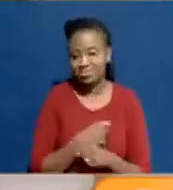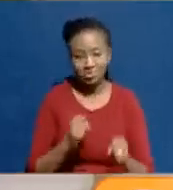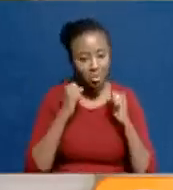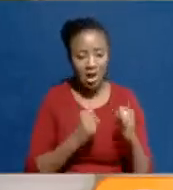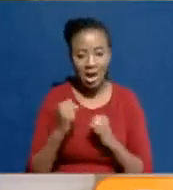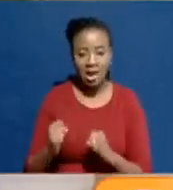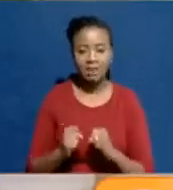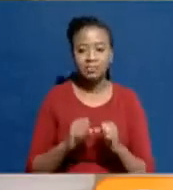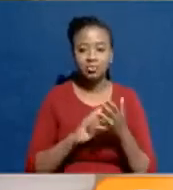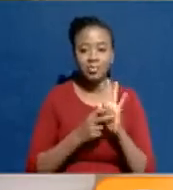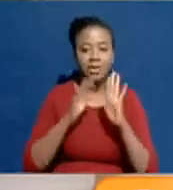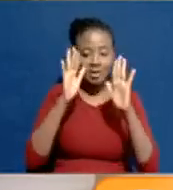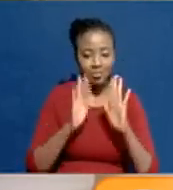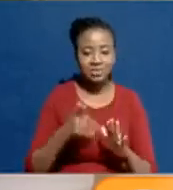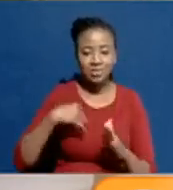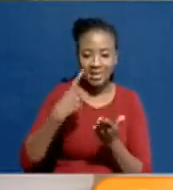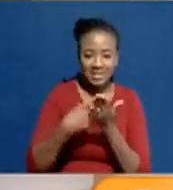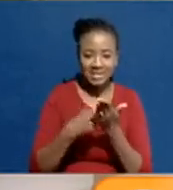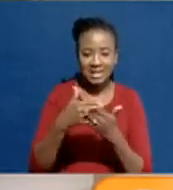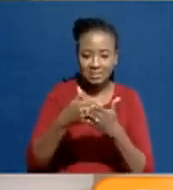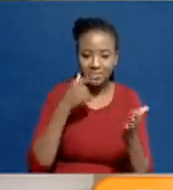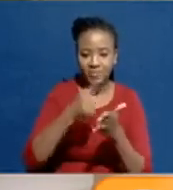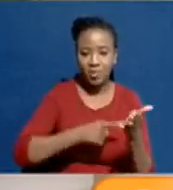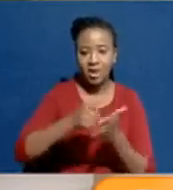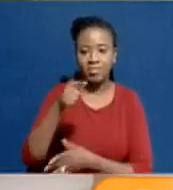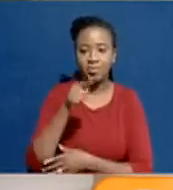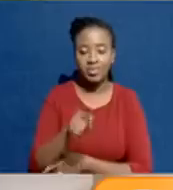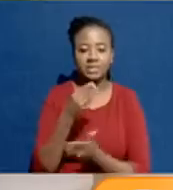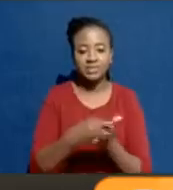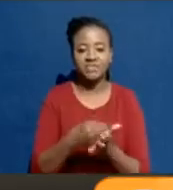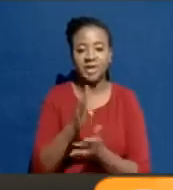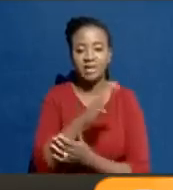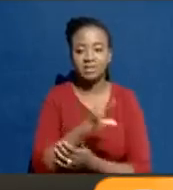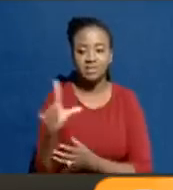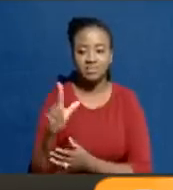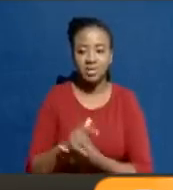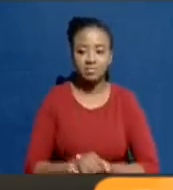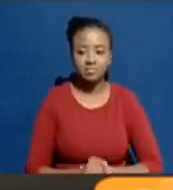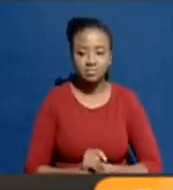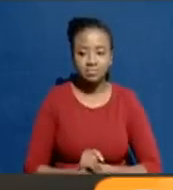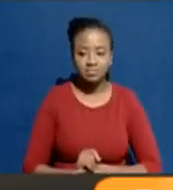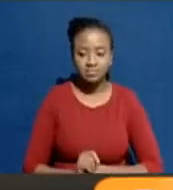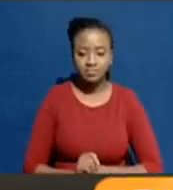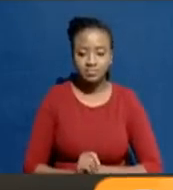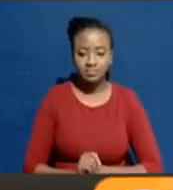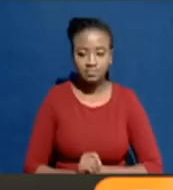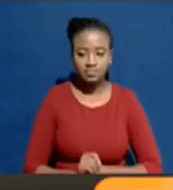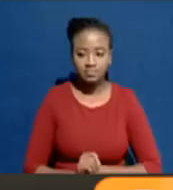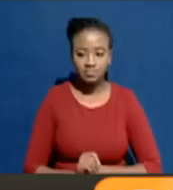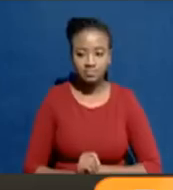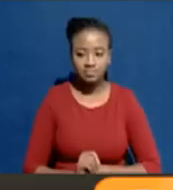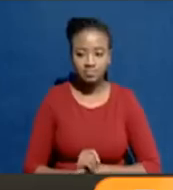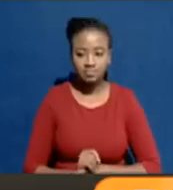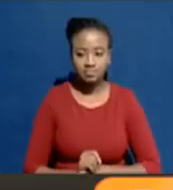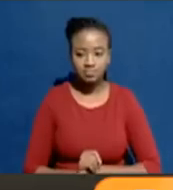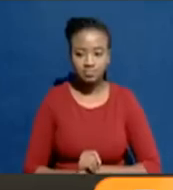have that conversation before we pass this finance bill. I'm a nigga that I can't slay. Don't think you can intimidate